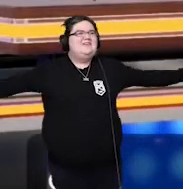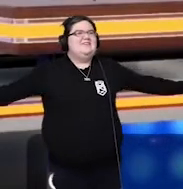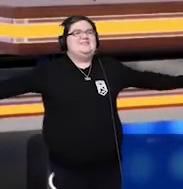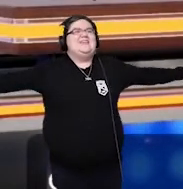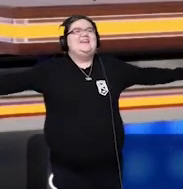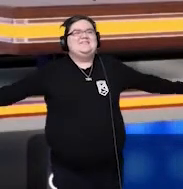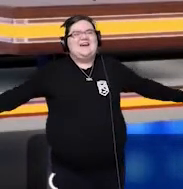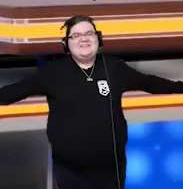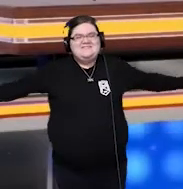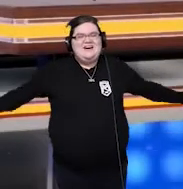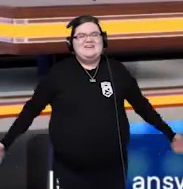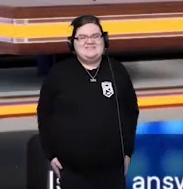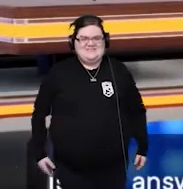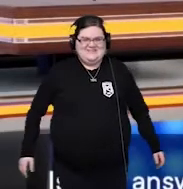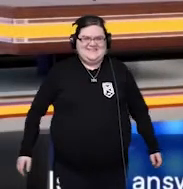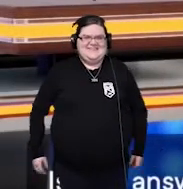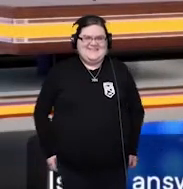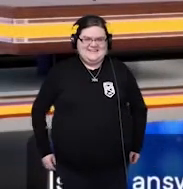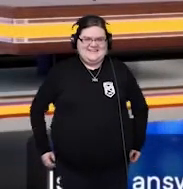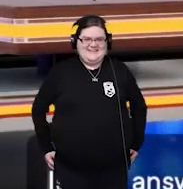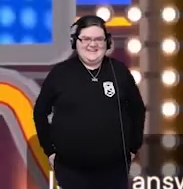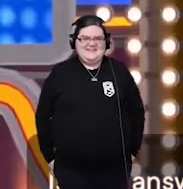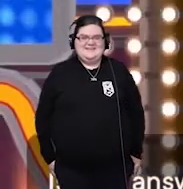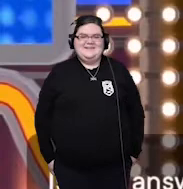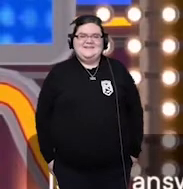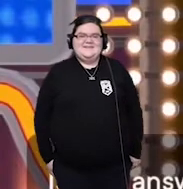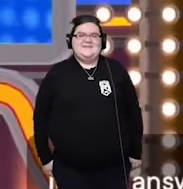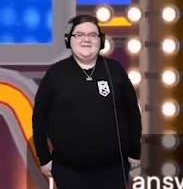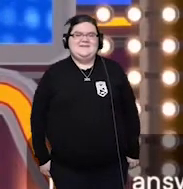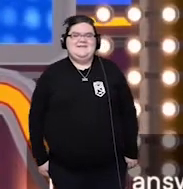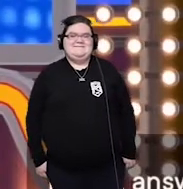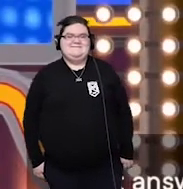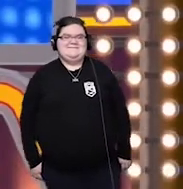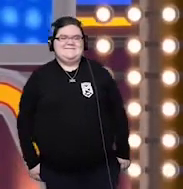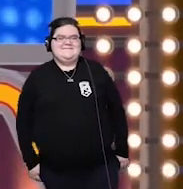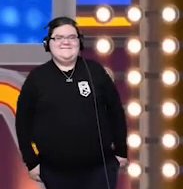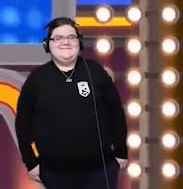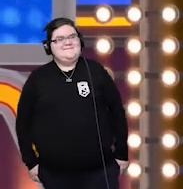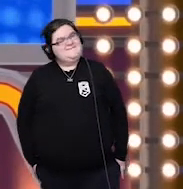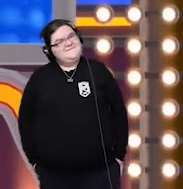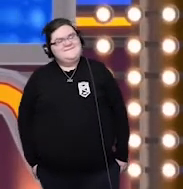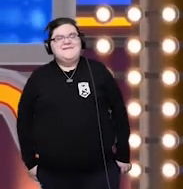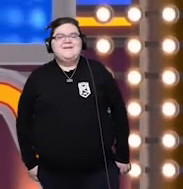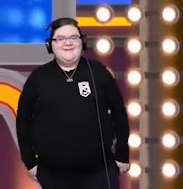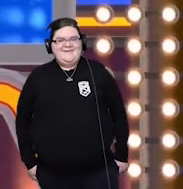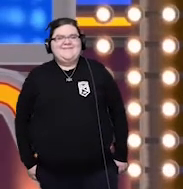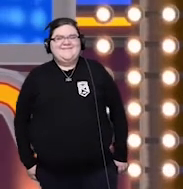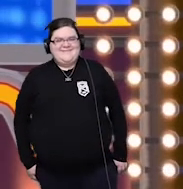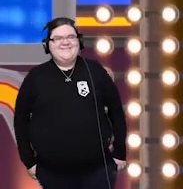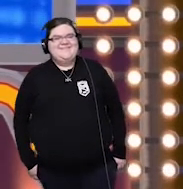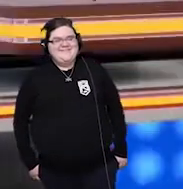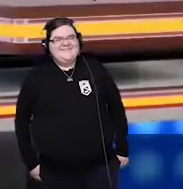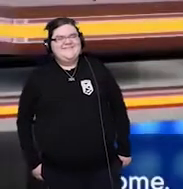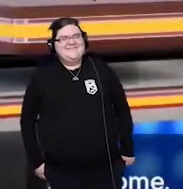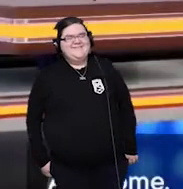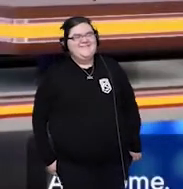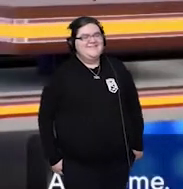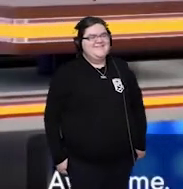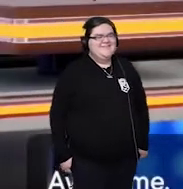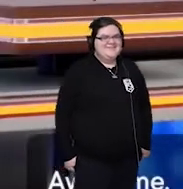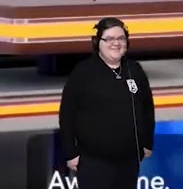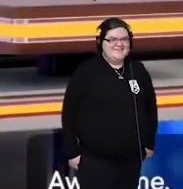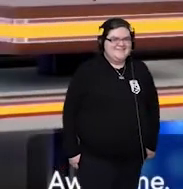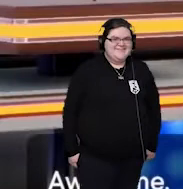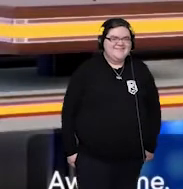I don't know. That's the thing. I don't know. That's a difficult one, you know. Nice! Yes!